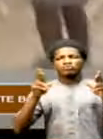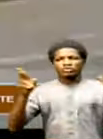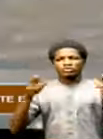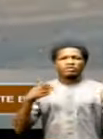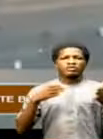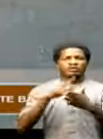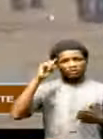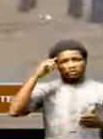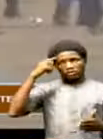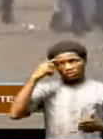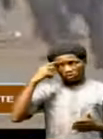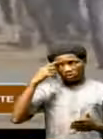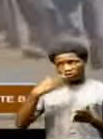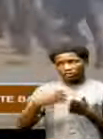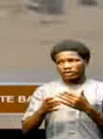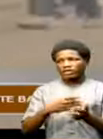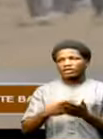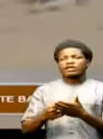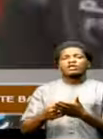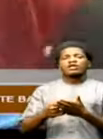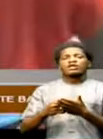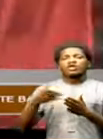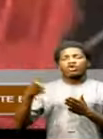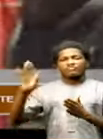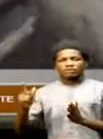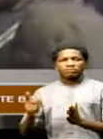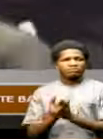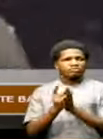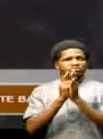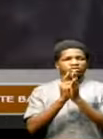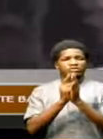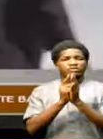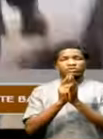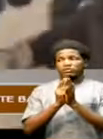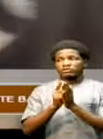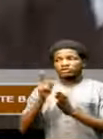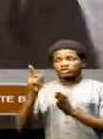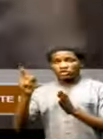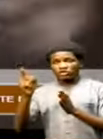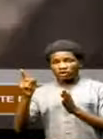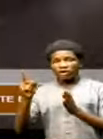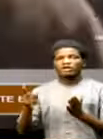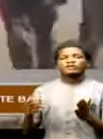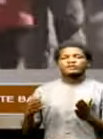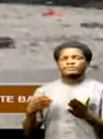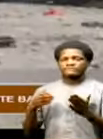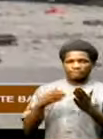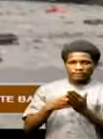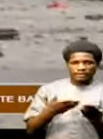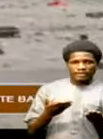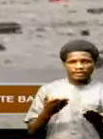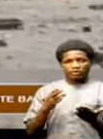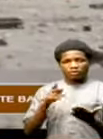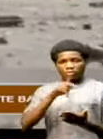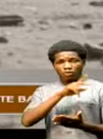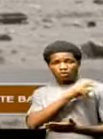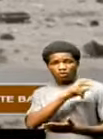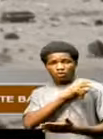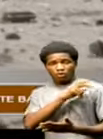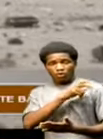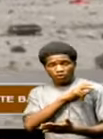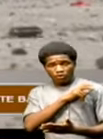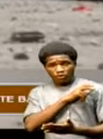despite a ban. The protesters defied a warning by the Inspector General of Police, Japhet Kome, that